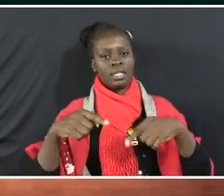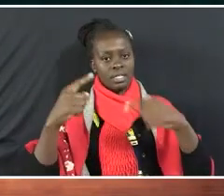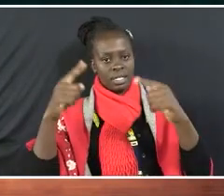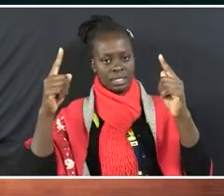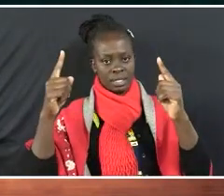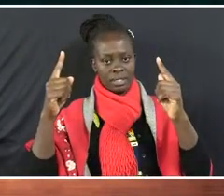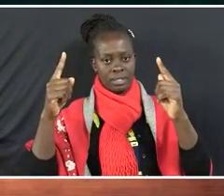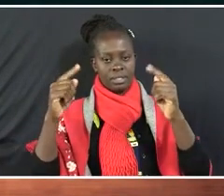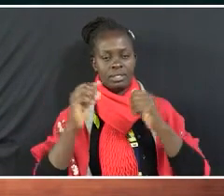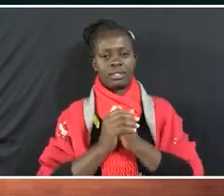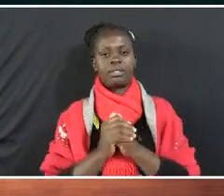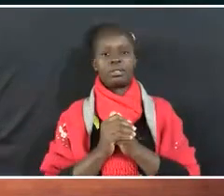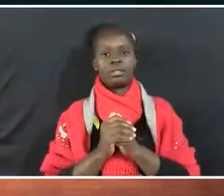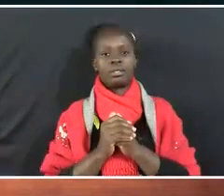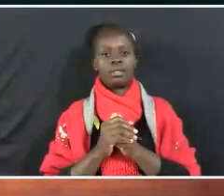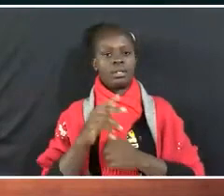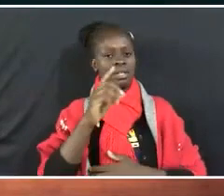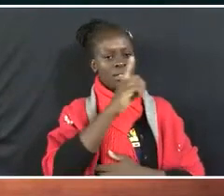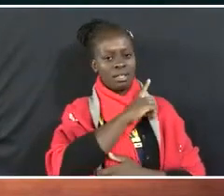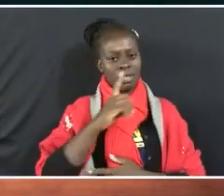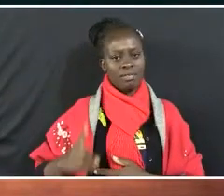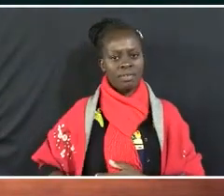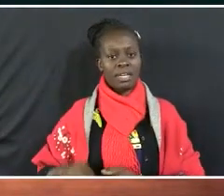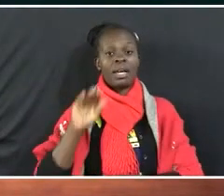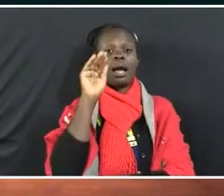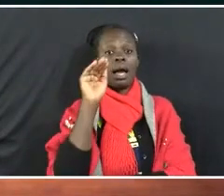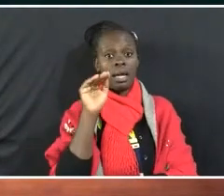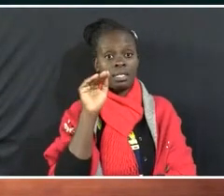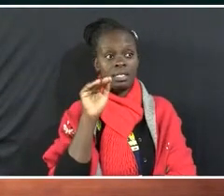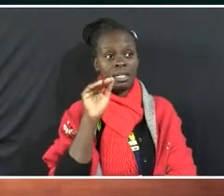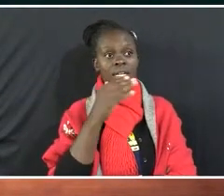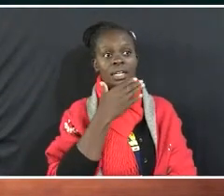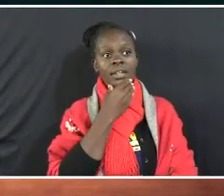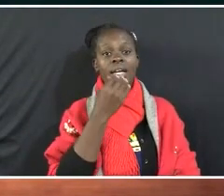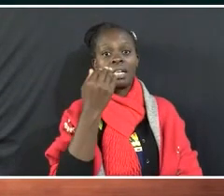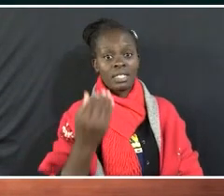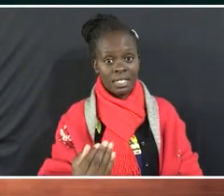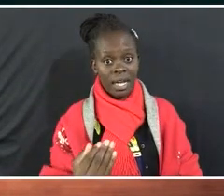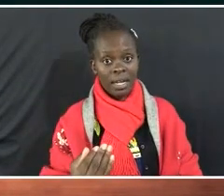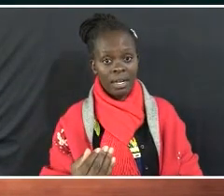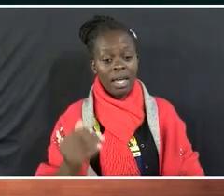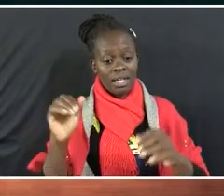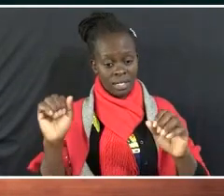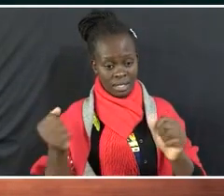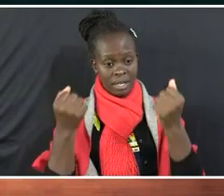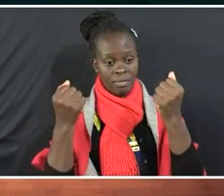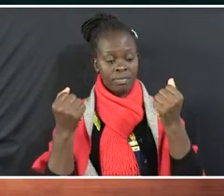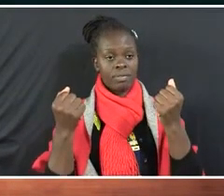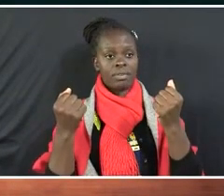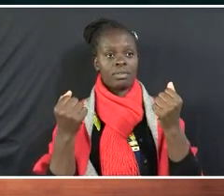lord the king. And the king asked, is the young man Absalom safe?